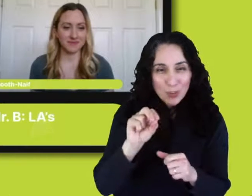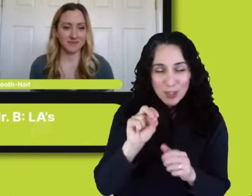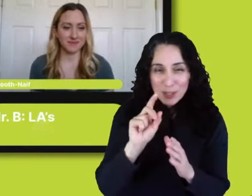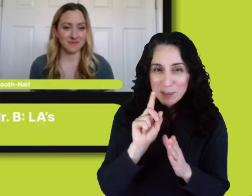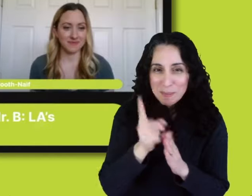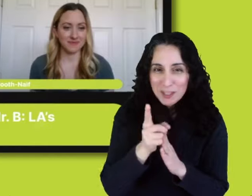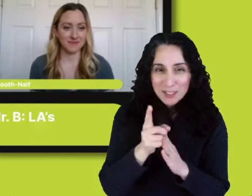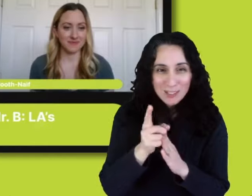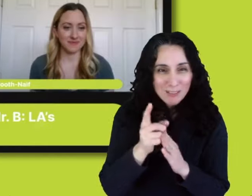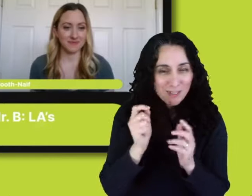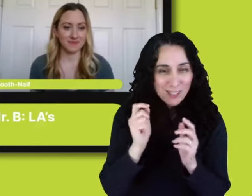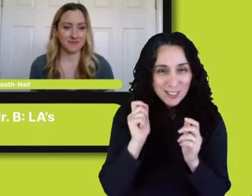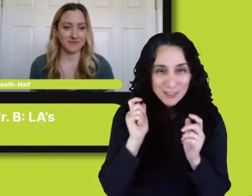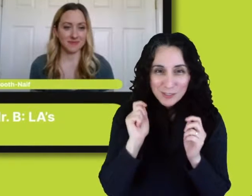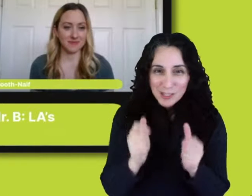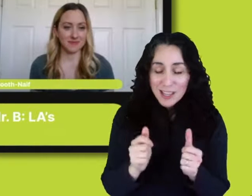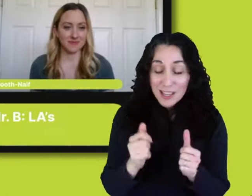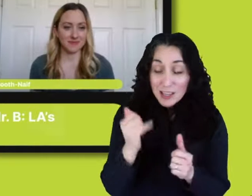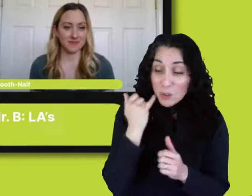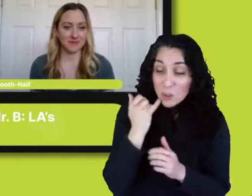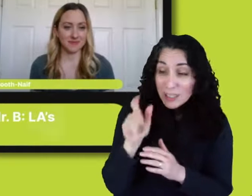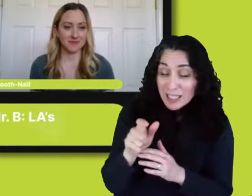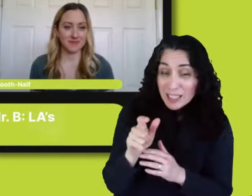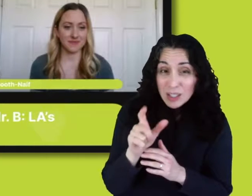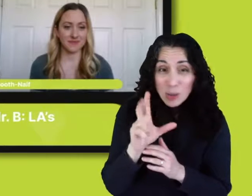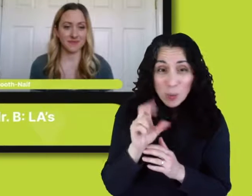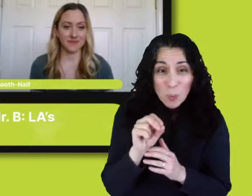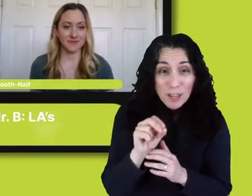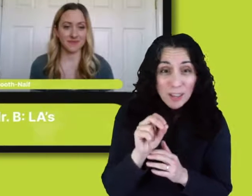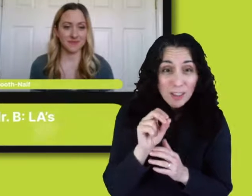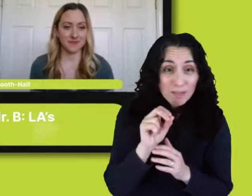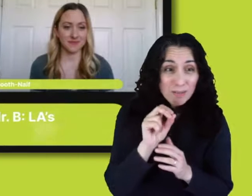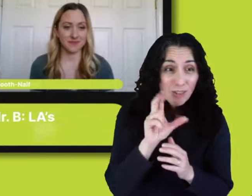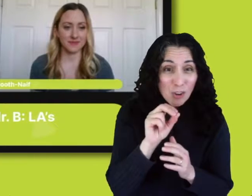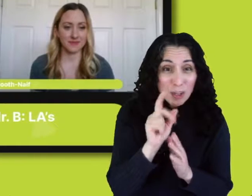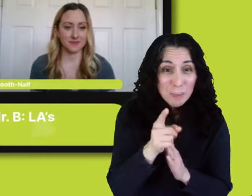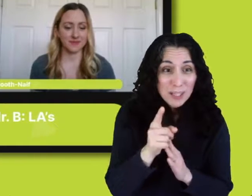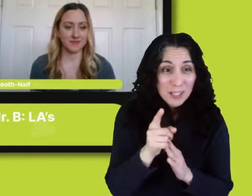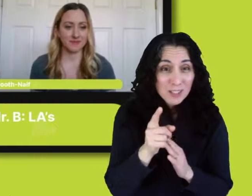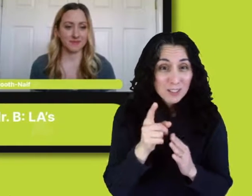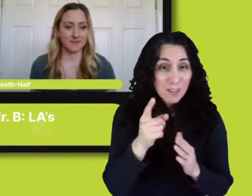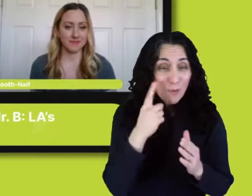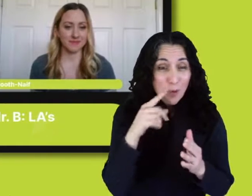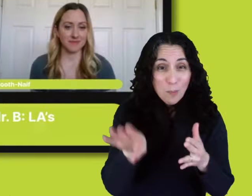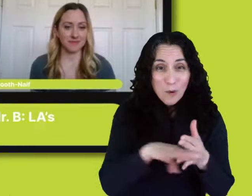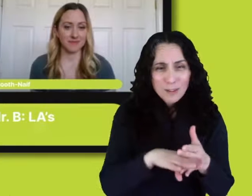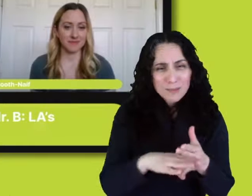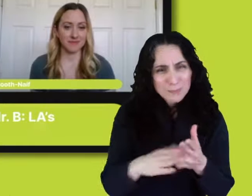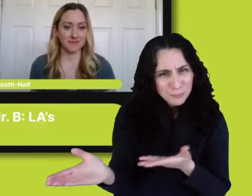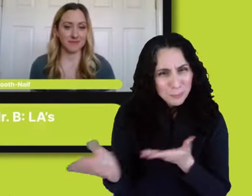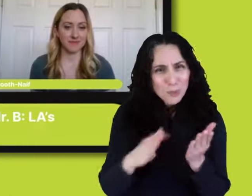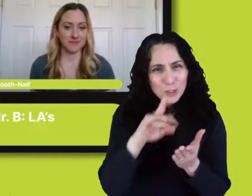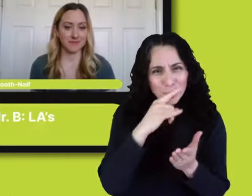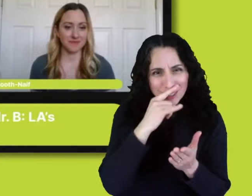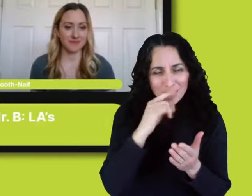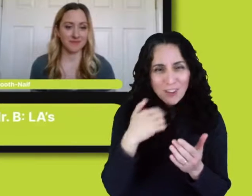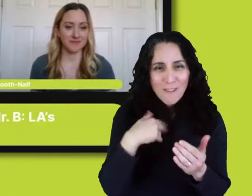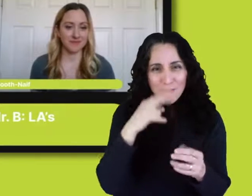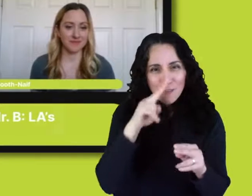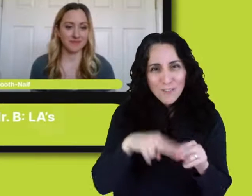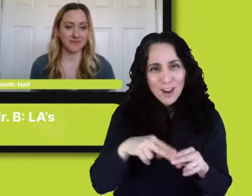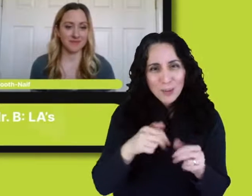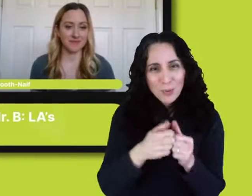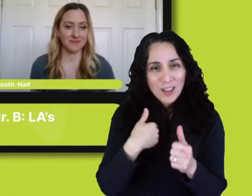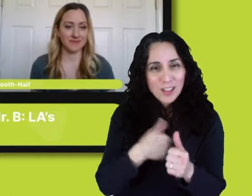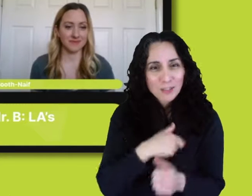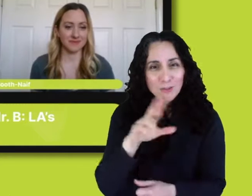30 minutes. So for any parents out there who need a quick 30 minutes, bring your kids to have fun with